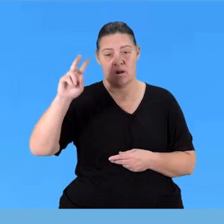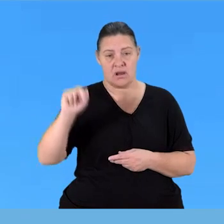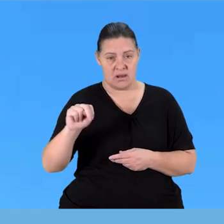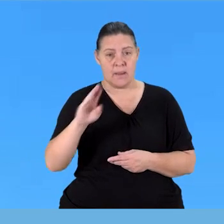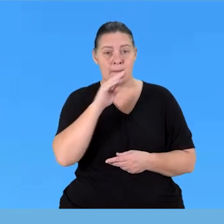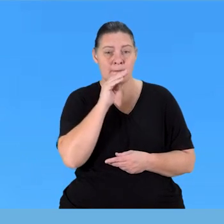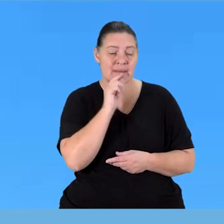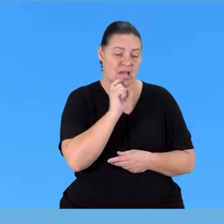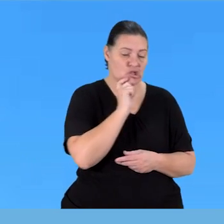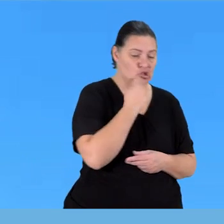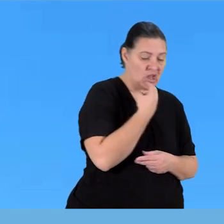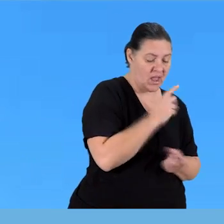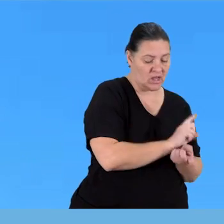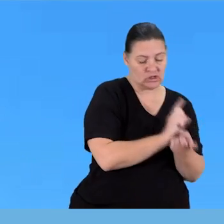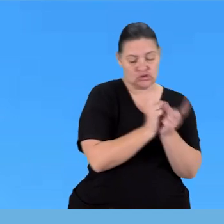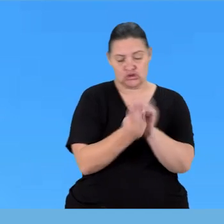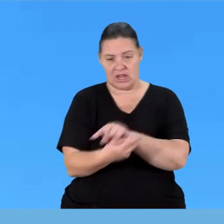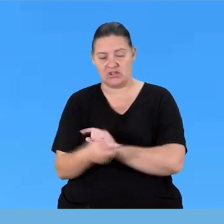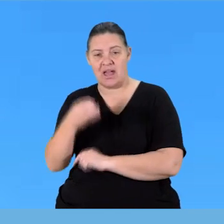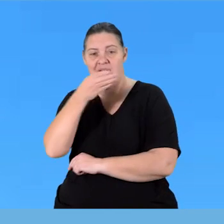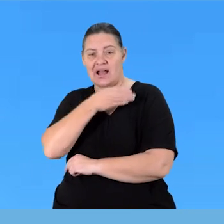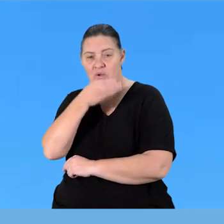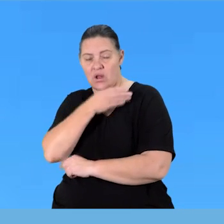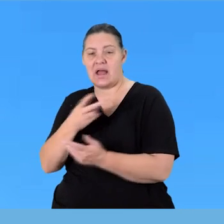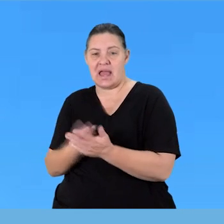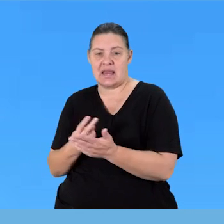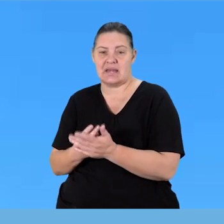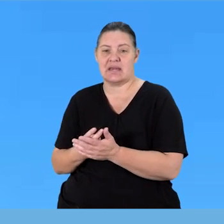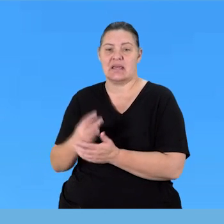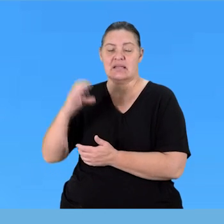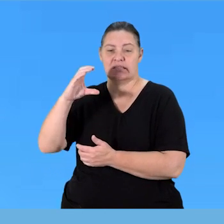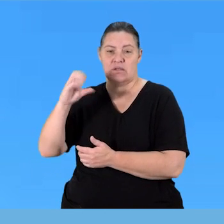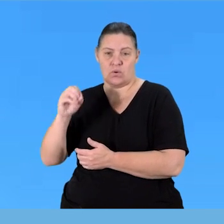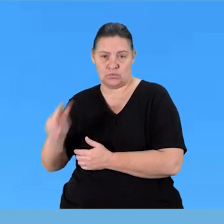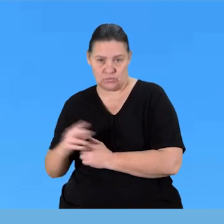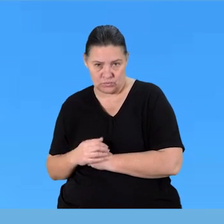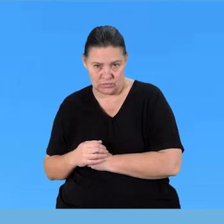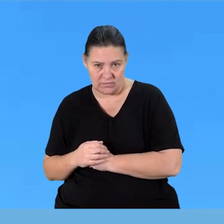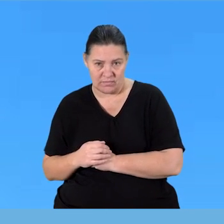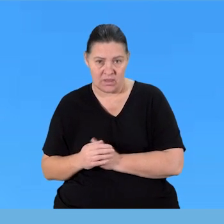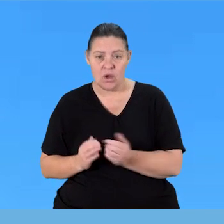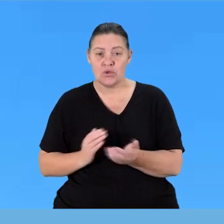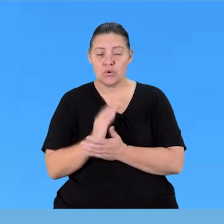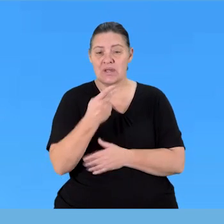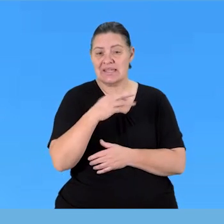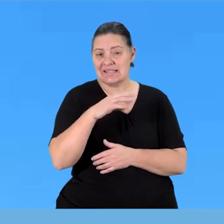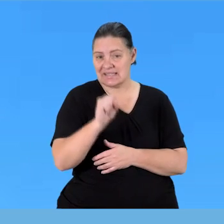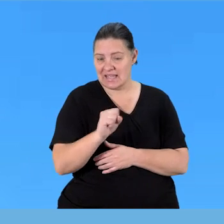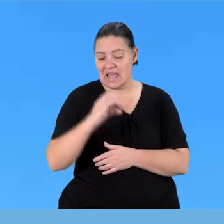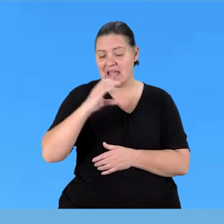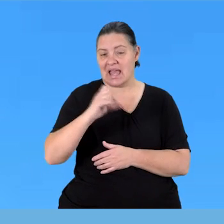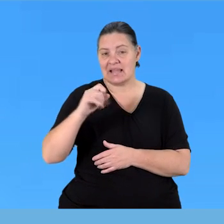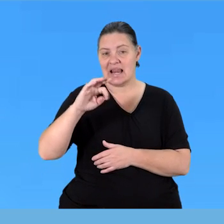process that turns sugar into alcohol and carbon dioxide, and this is done with the help of yeast as a catalyst. Remember,